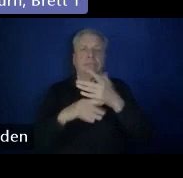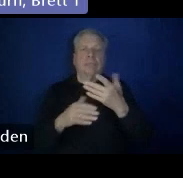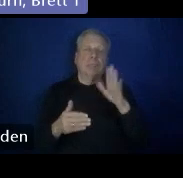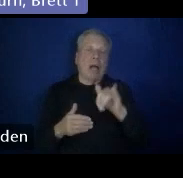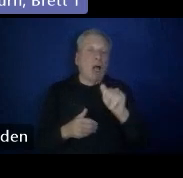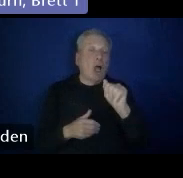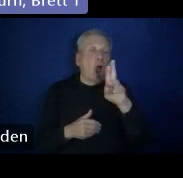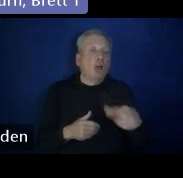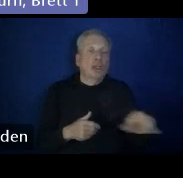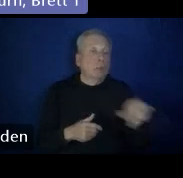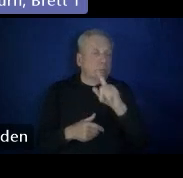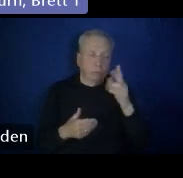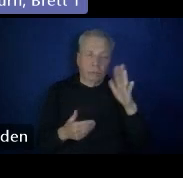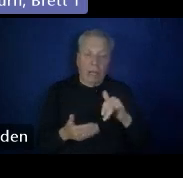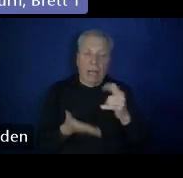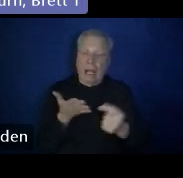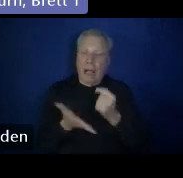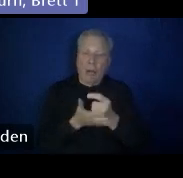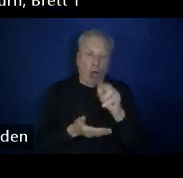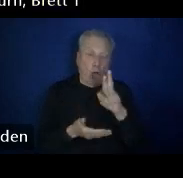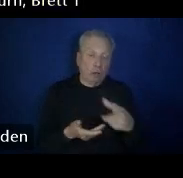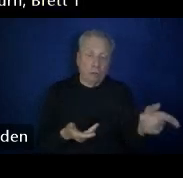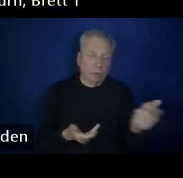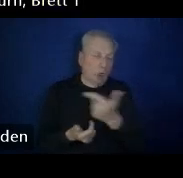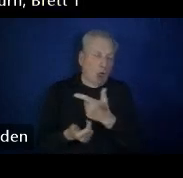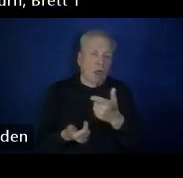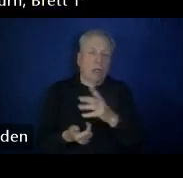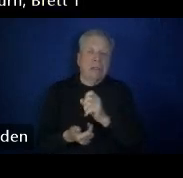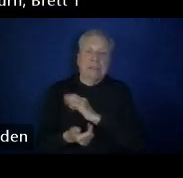totally burnt out on bear jams.